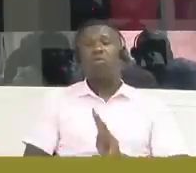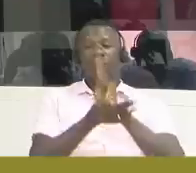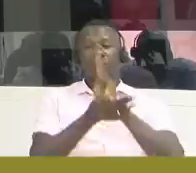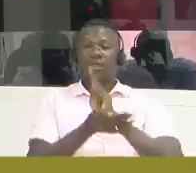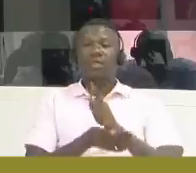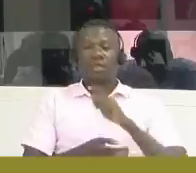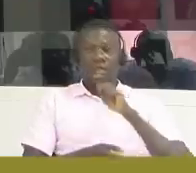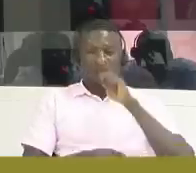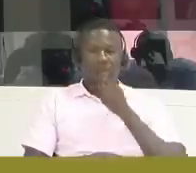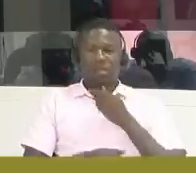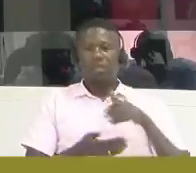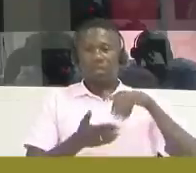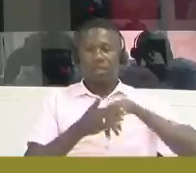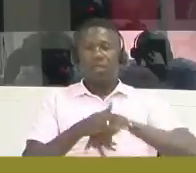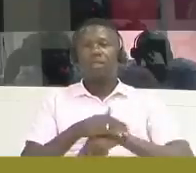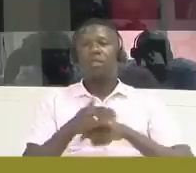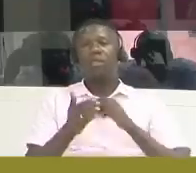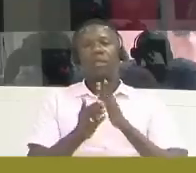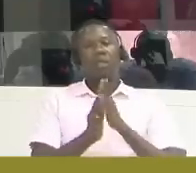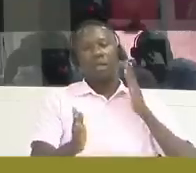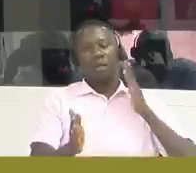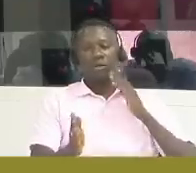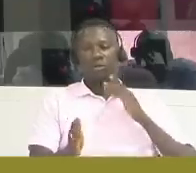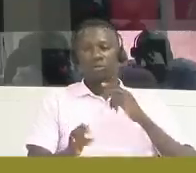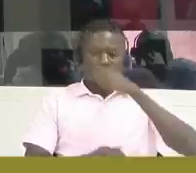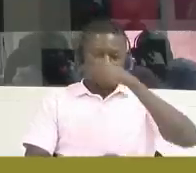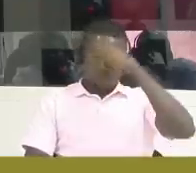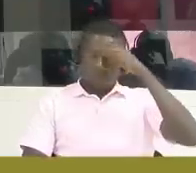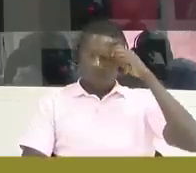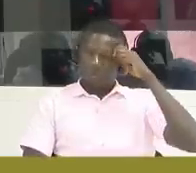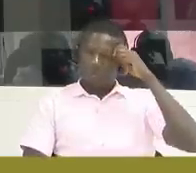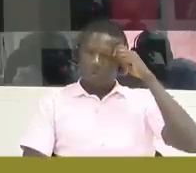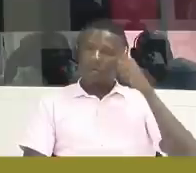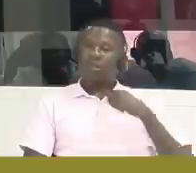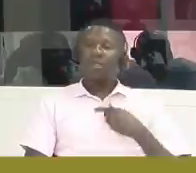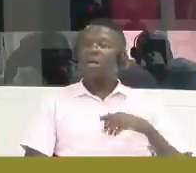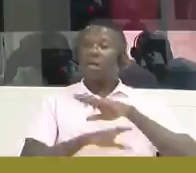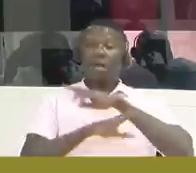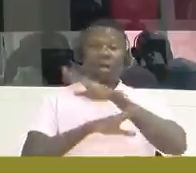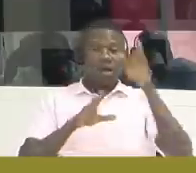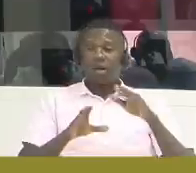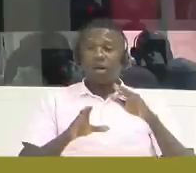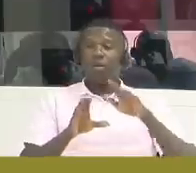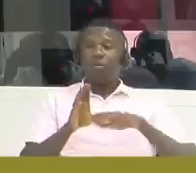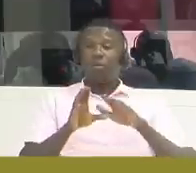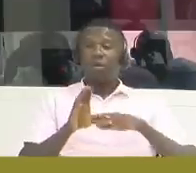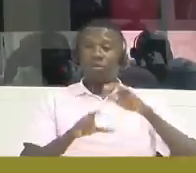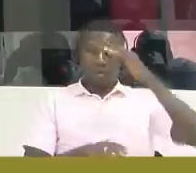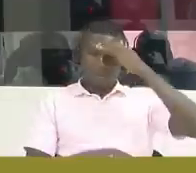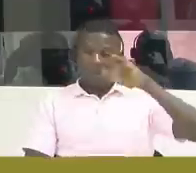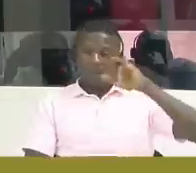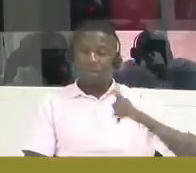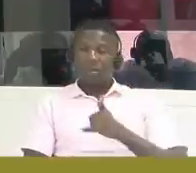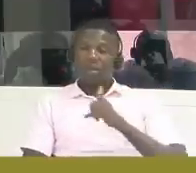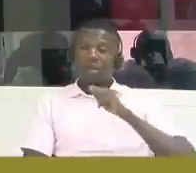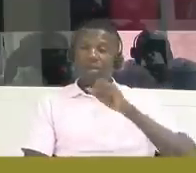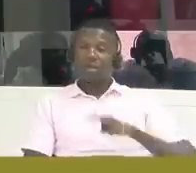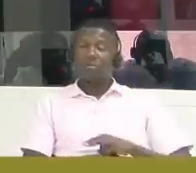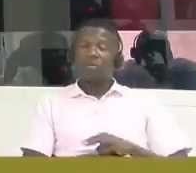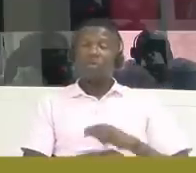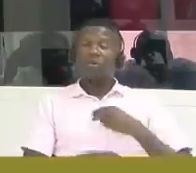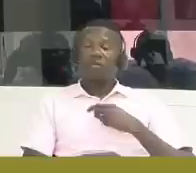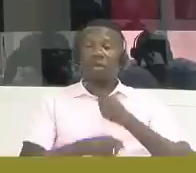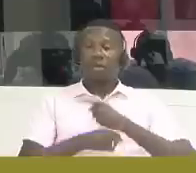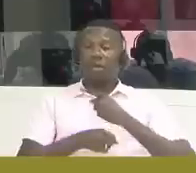duty. The entire membership of the Red Cross, Gambia Red Cross Society, will observe